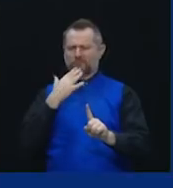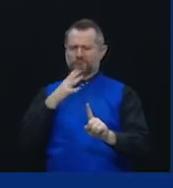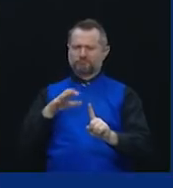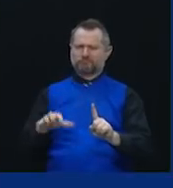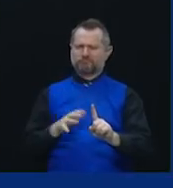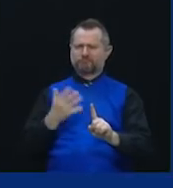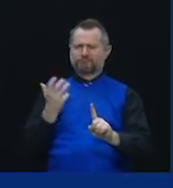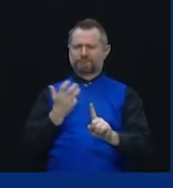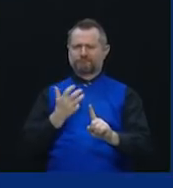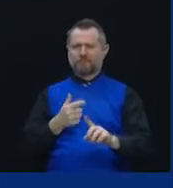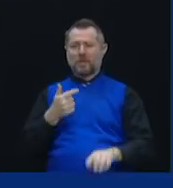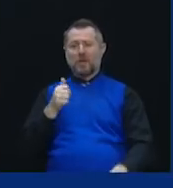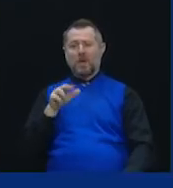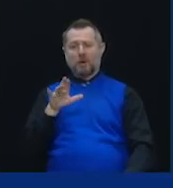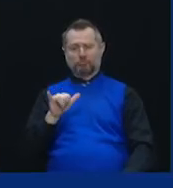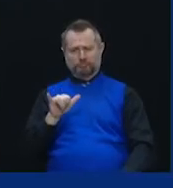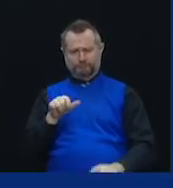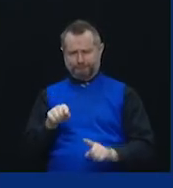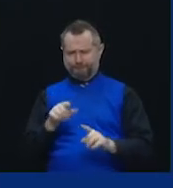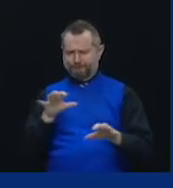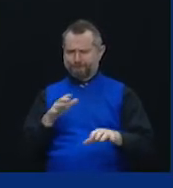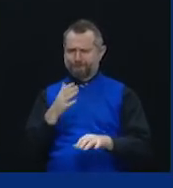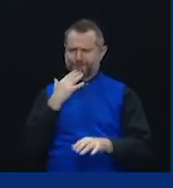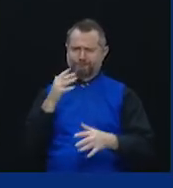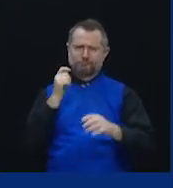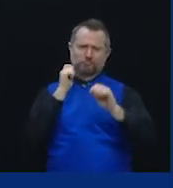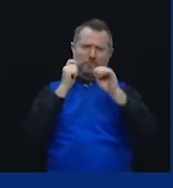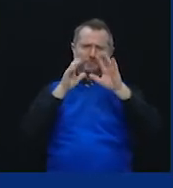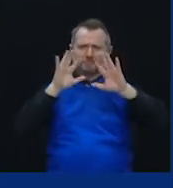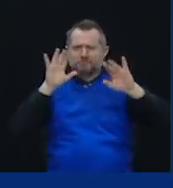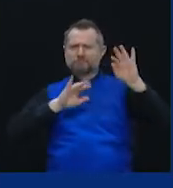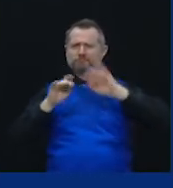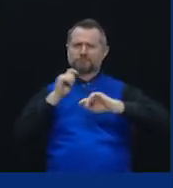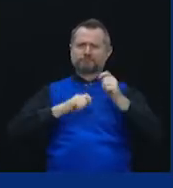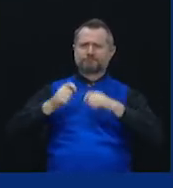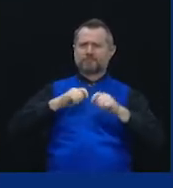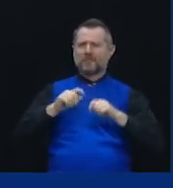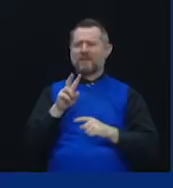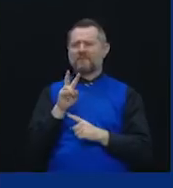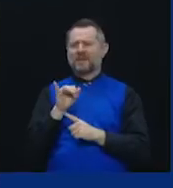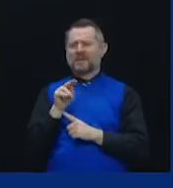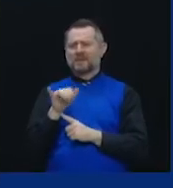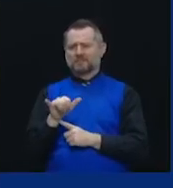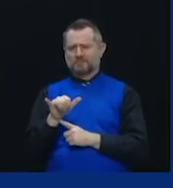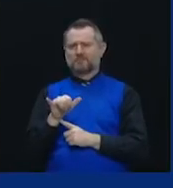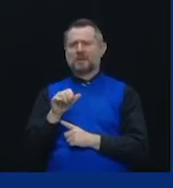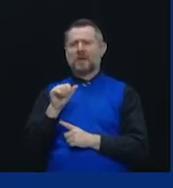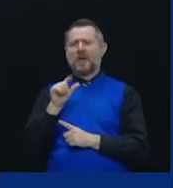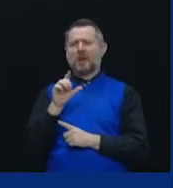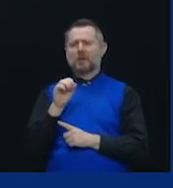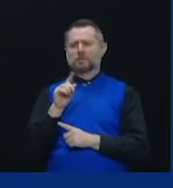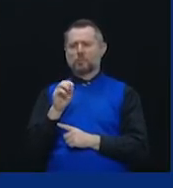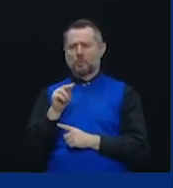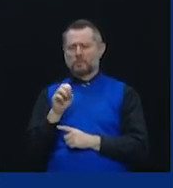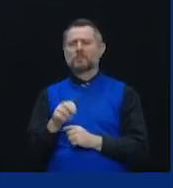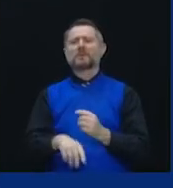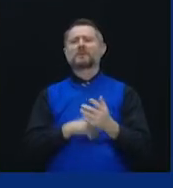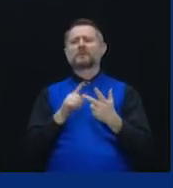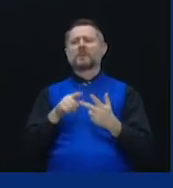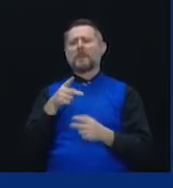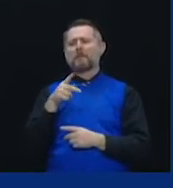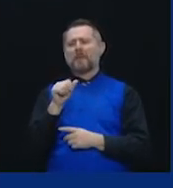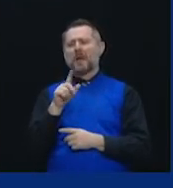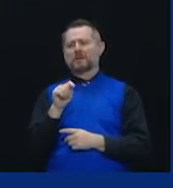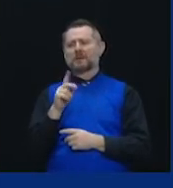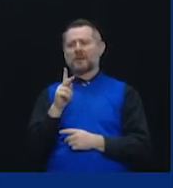Trades. Vinny Alvarez, president of the New York City Central Labor Council. Pat Kane, executive